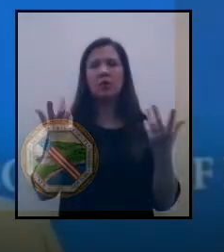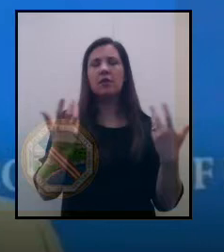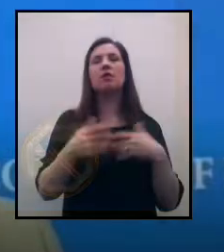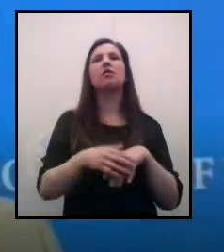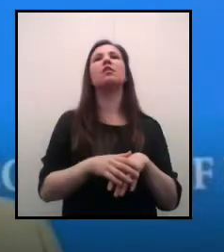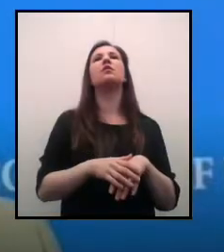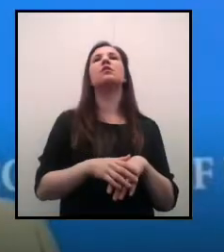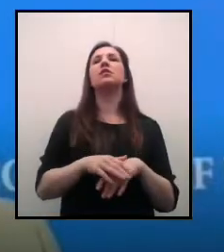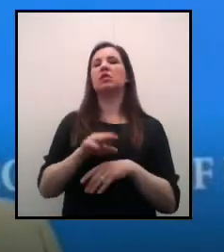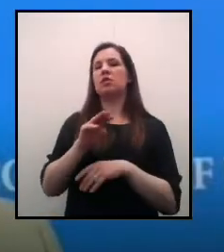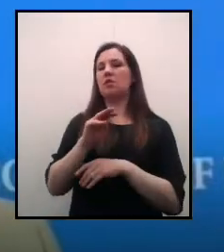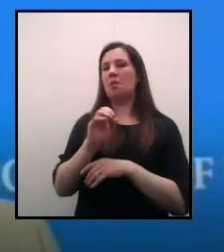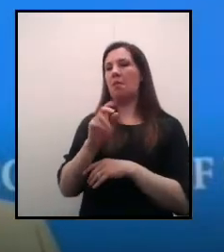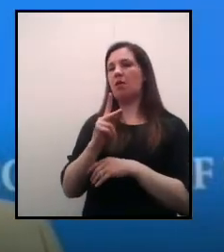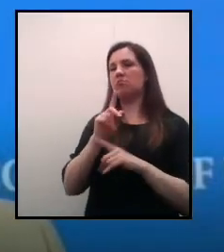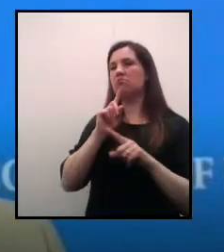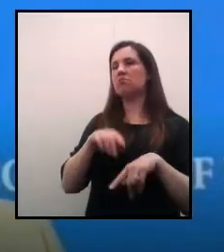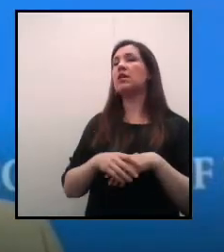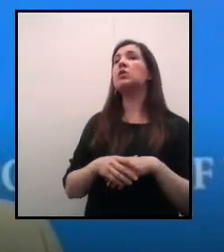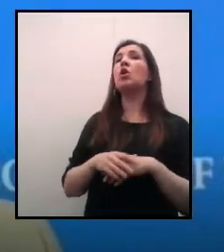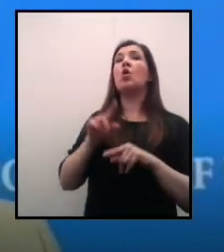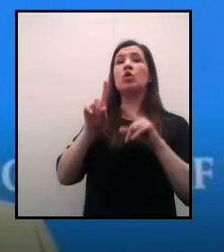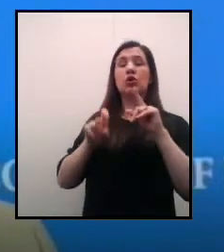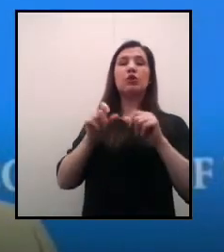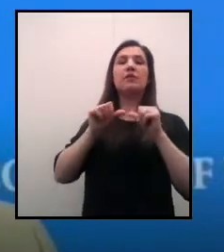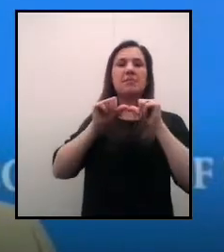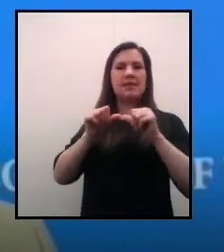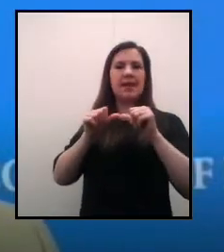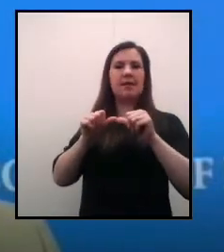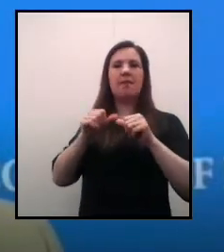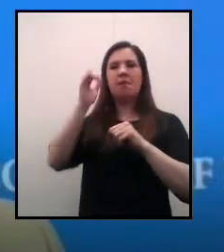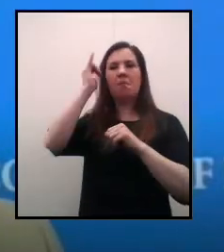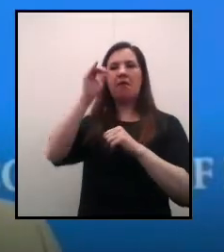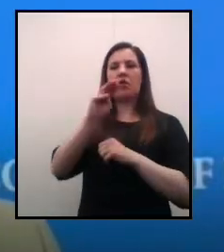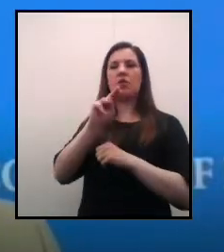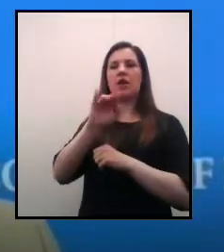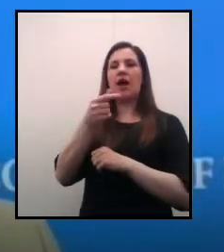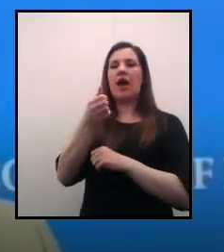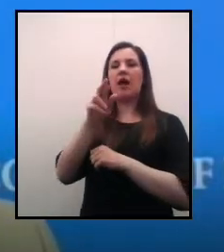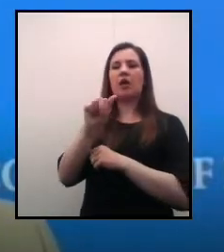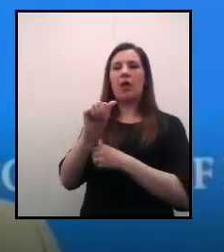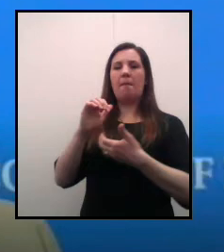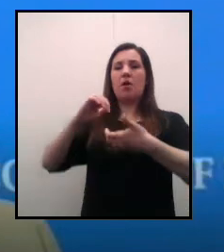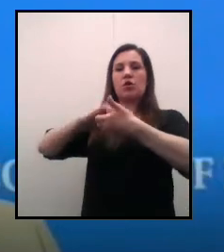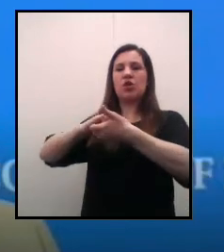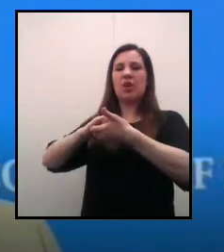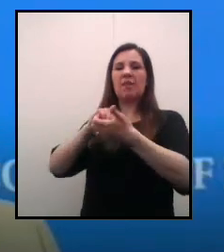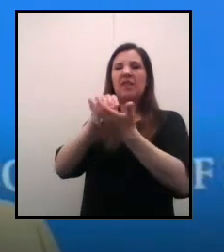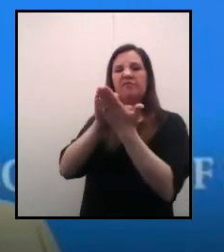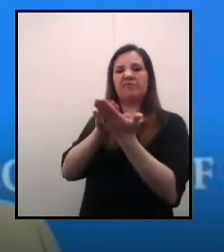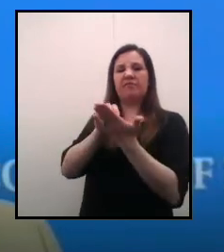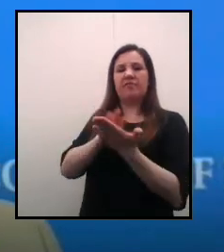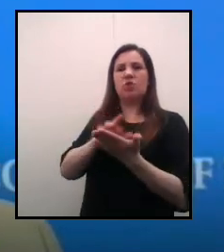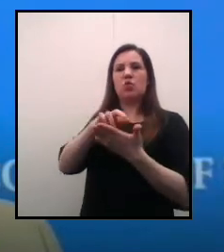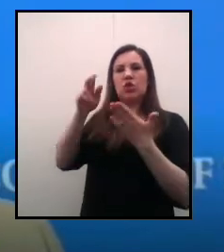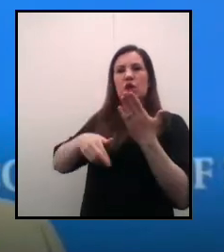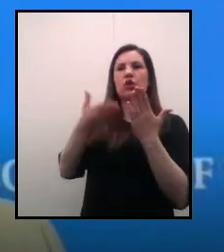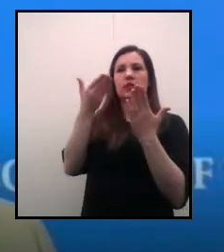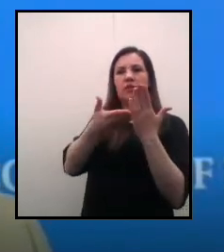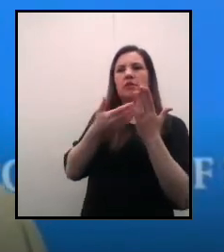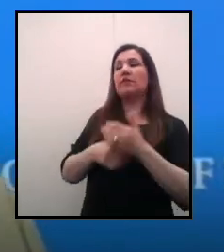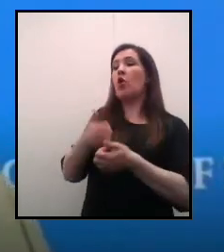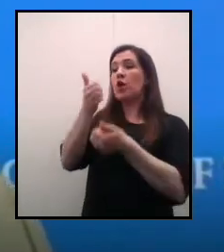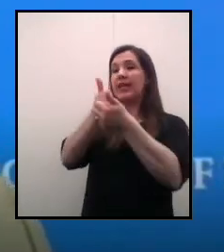asks all sorts of questions. It is being maintained by the Buffalo-Niagara Partnership. The individual data associated with each